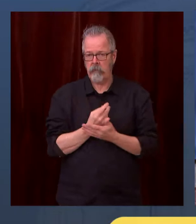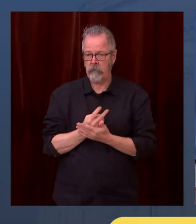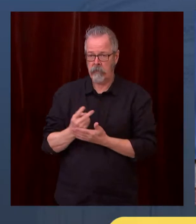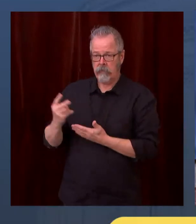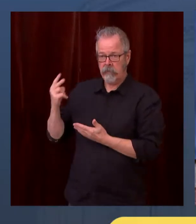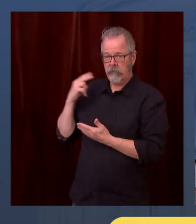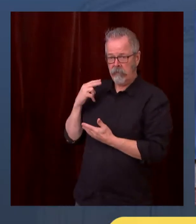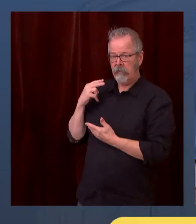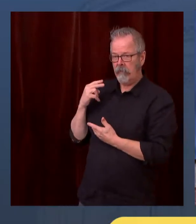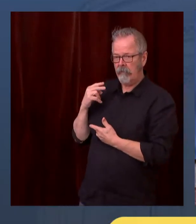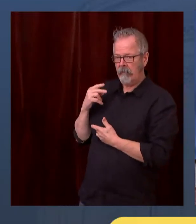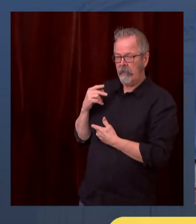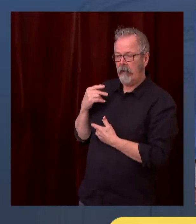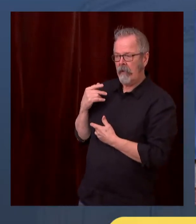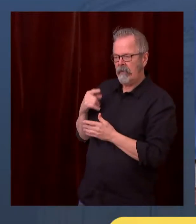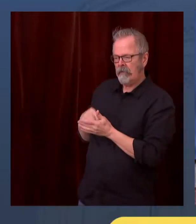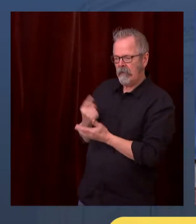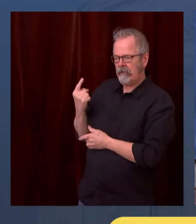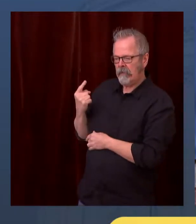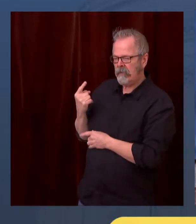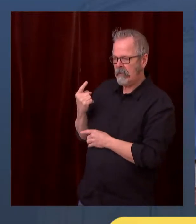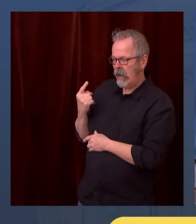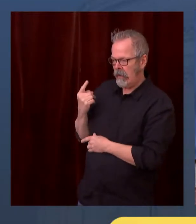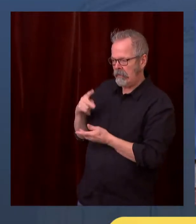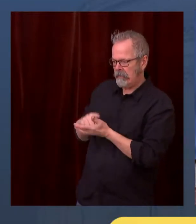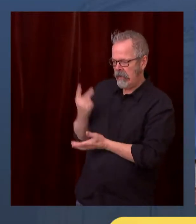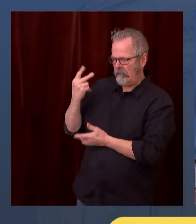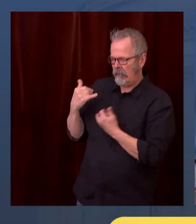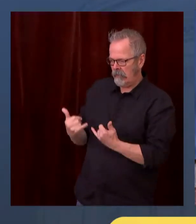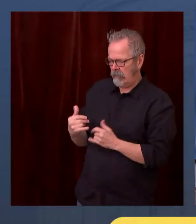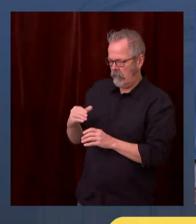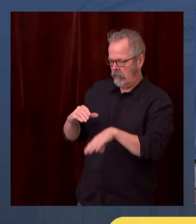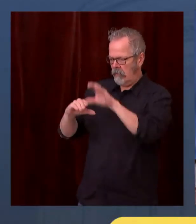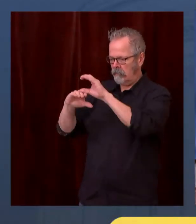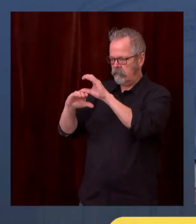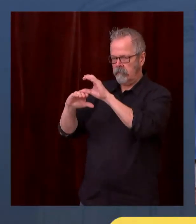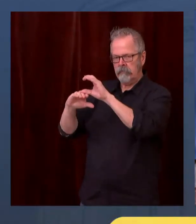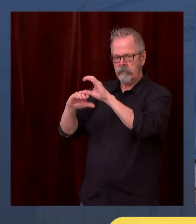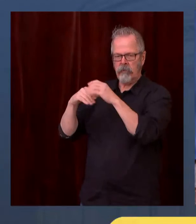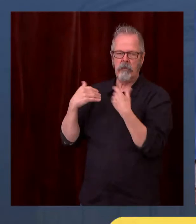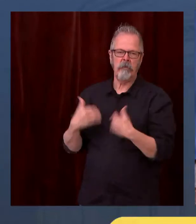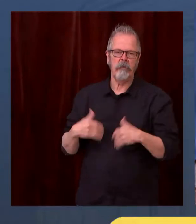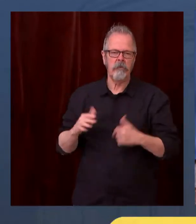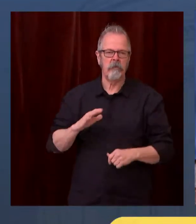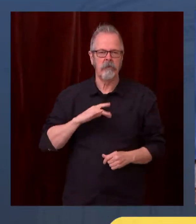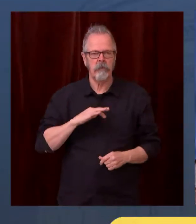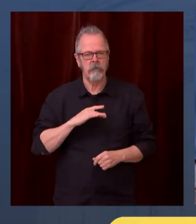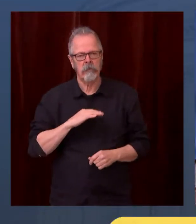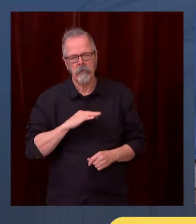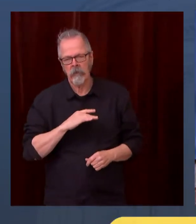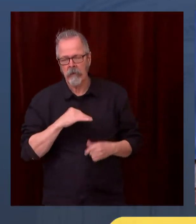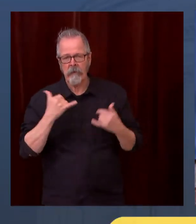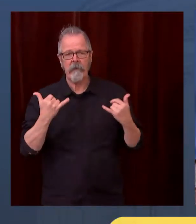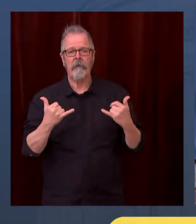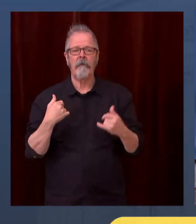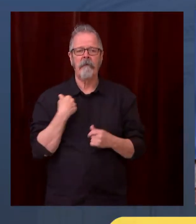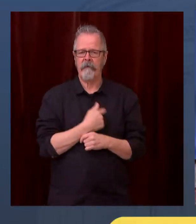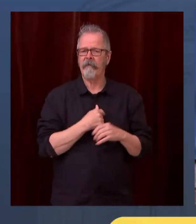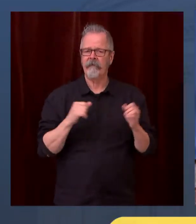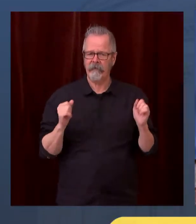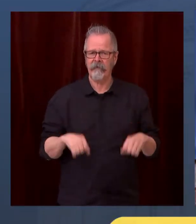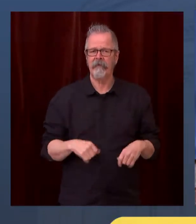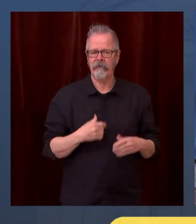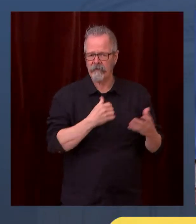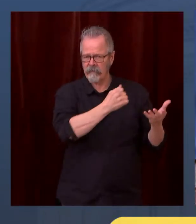about, we have now got capacity to exceed 45,000 doses a day. As you